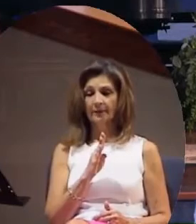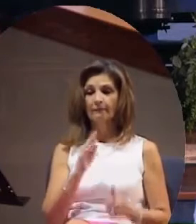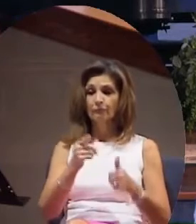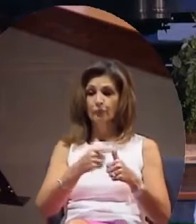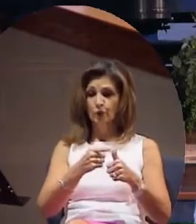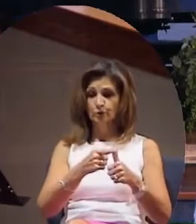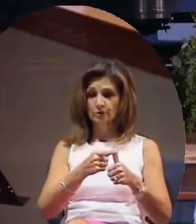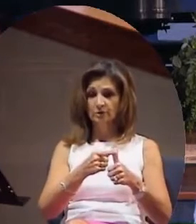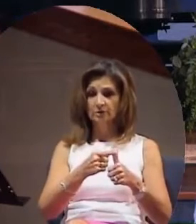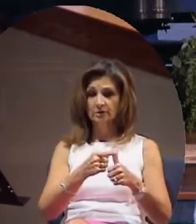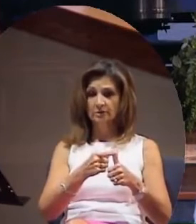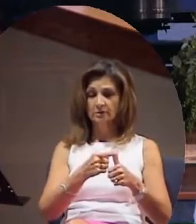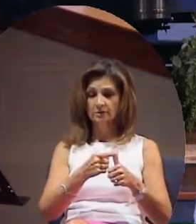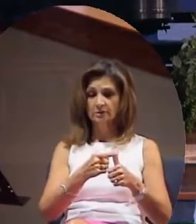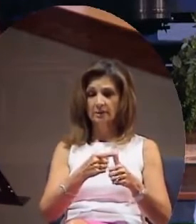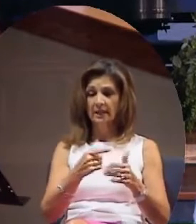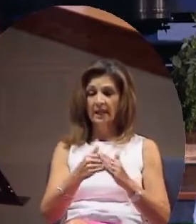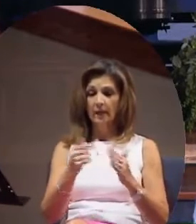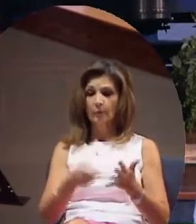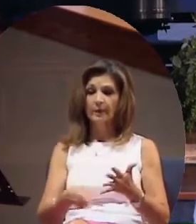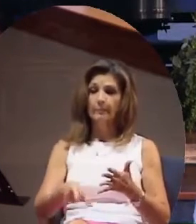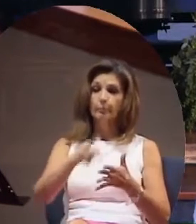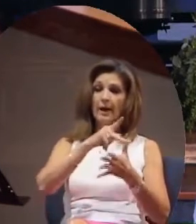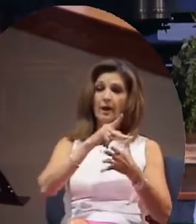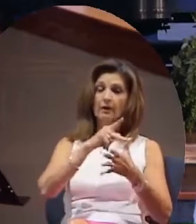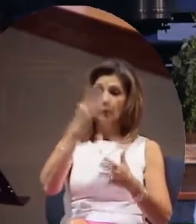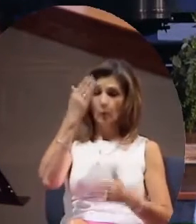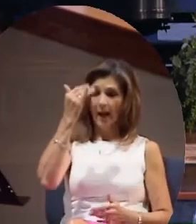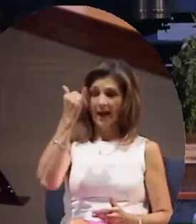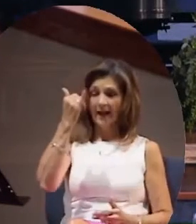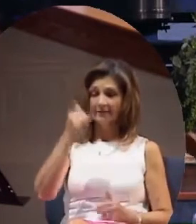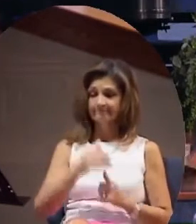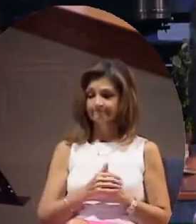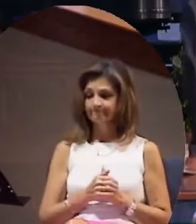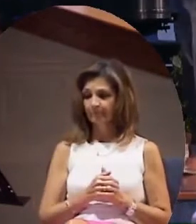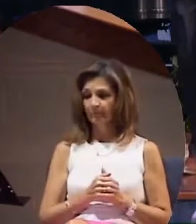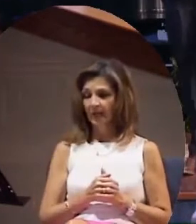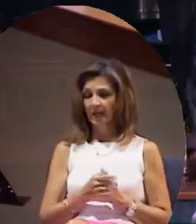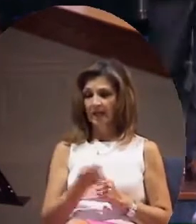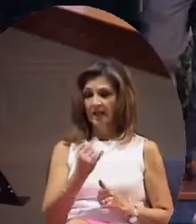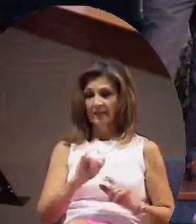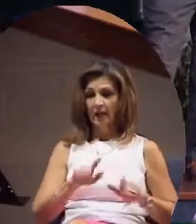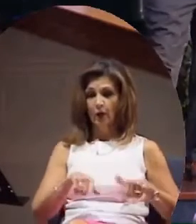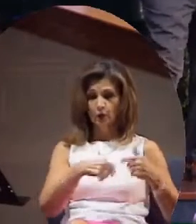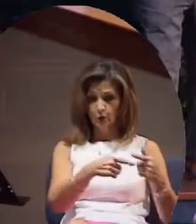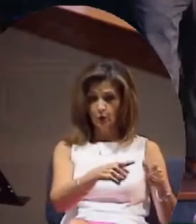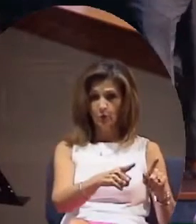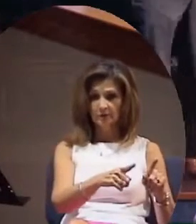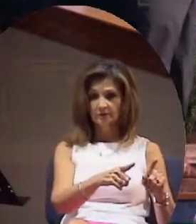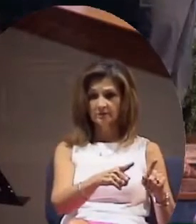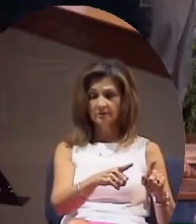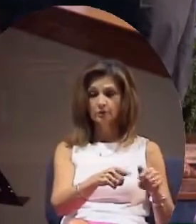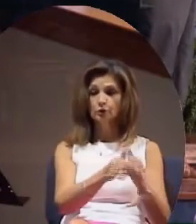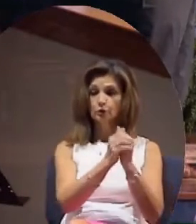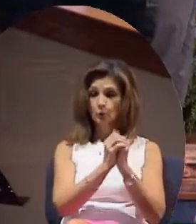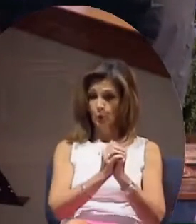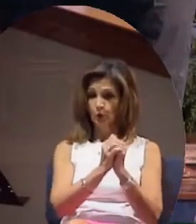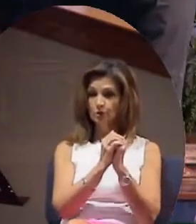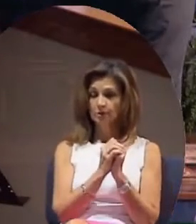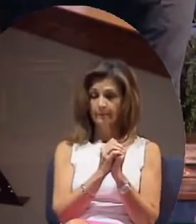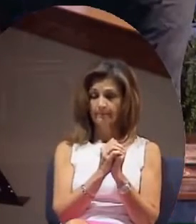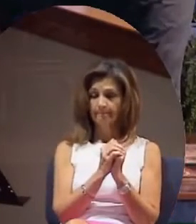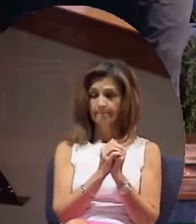first, but it'll be priority. And let me tell you why. They're going to worship. They're going